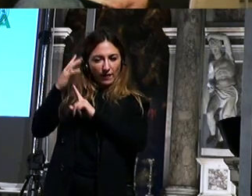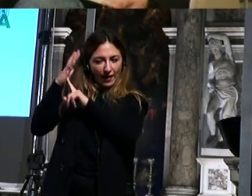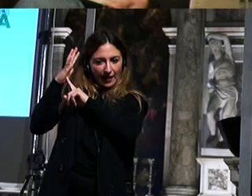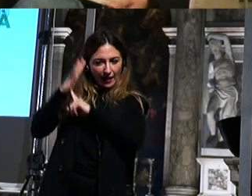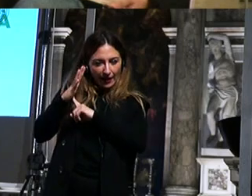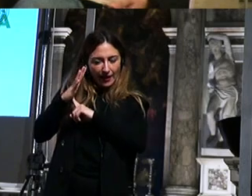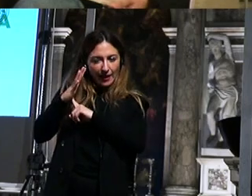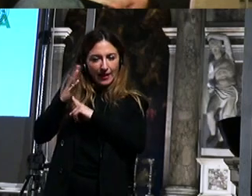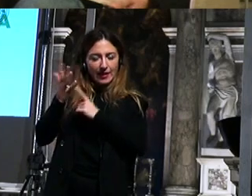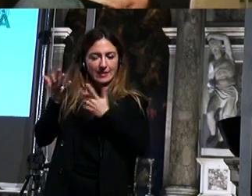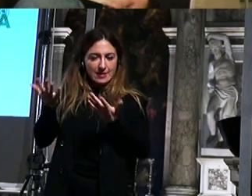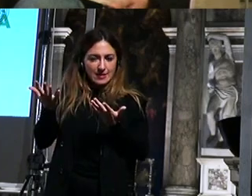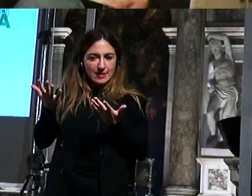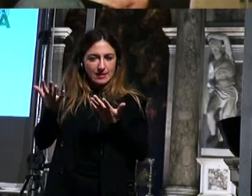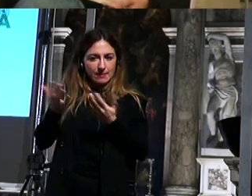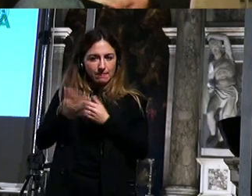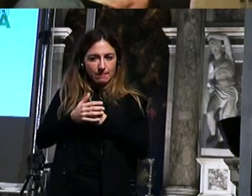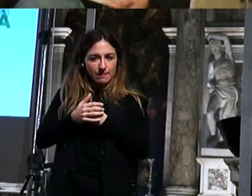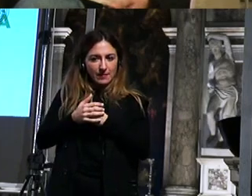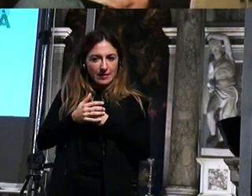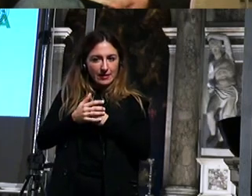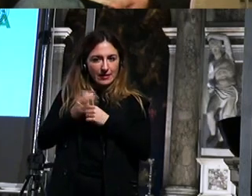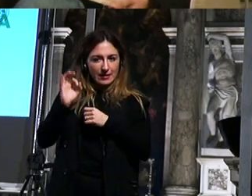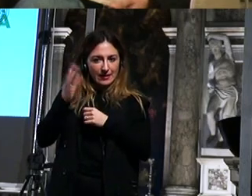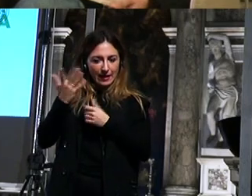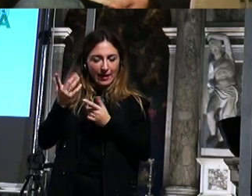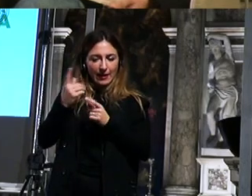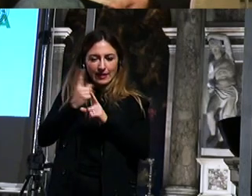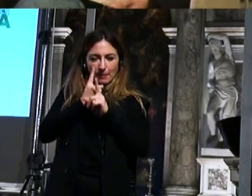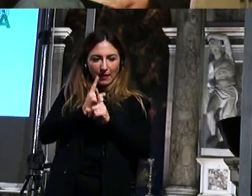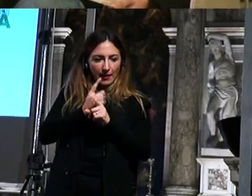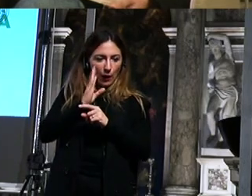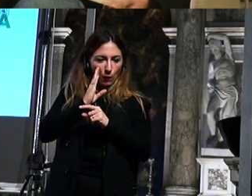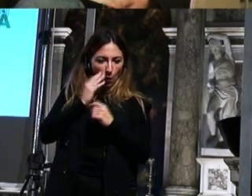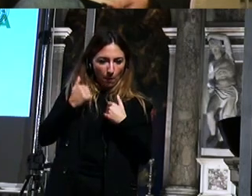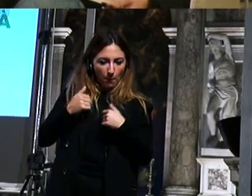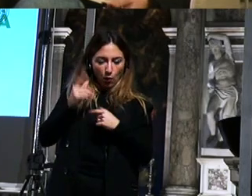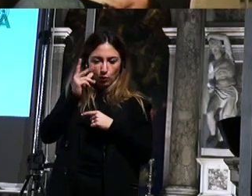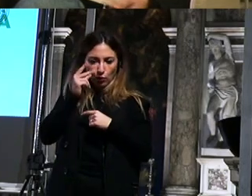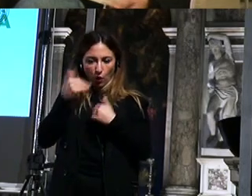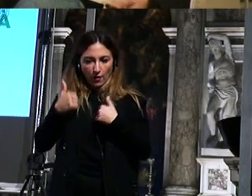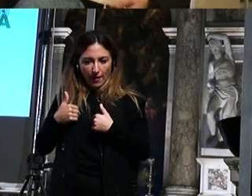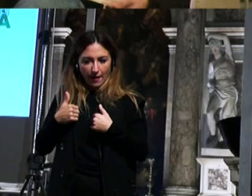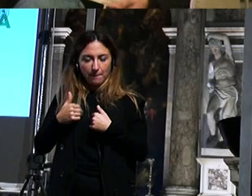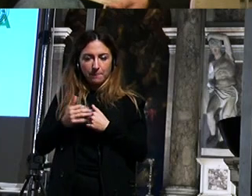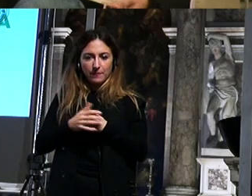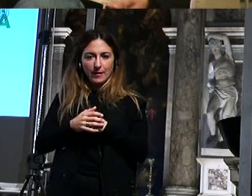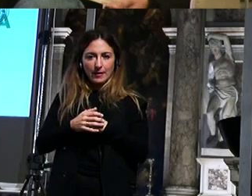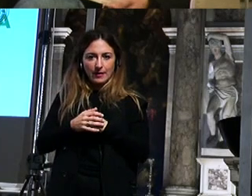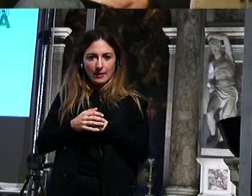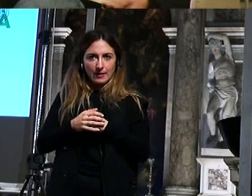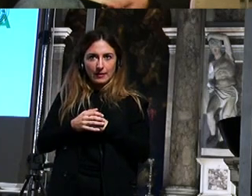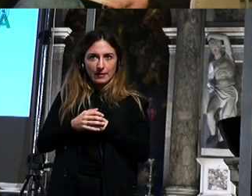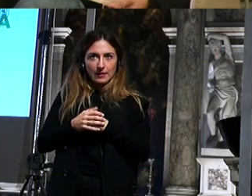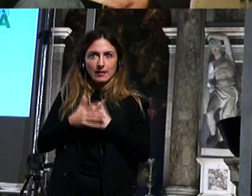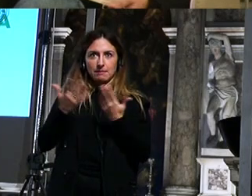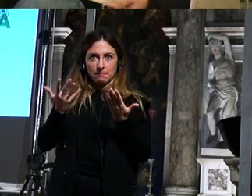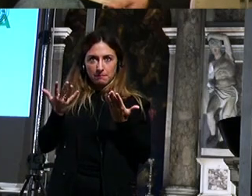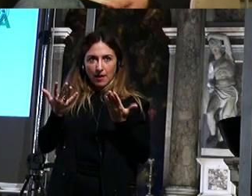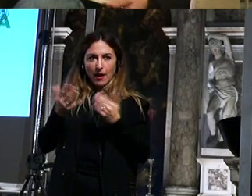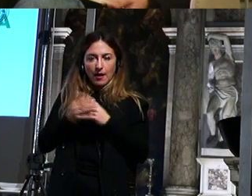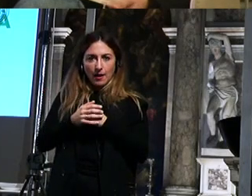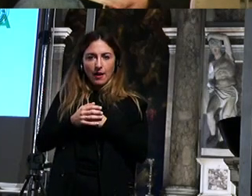of being a man or a woman, but I am most often asked as a writer about, you